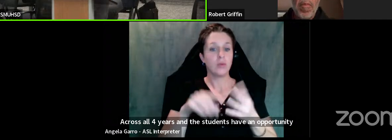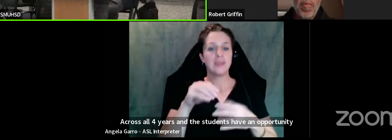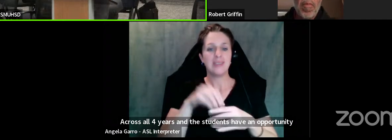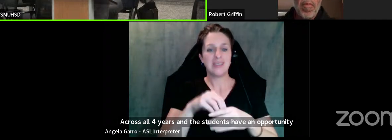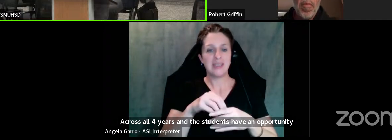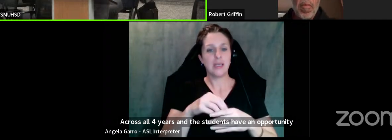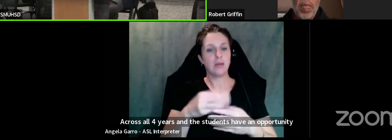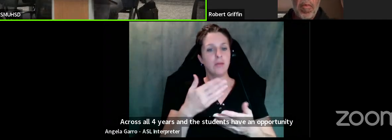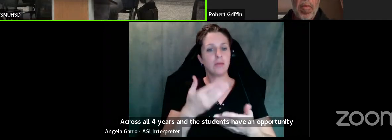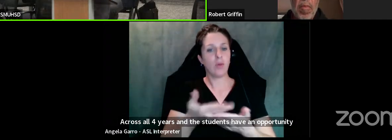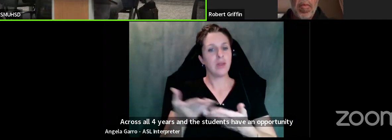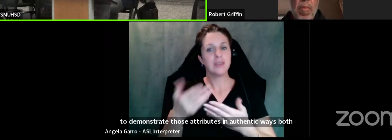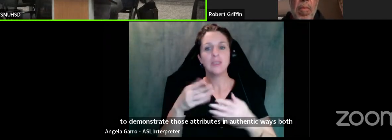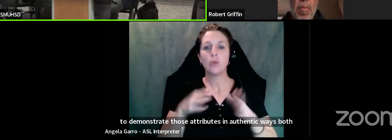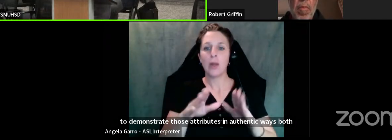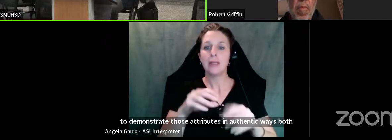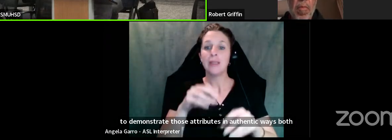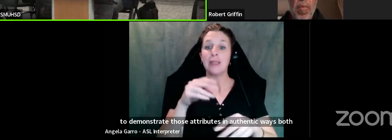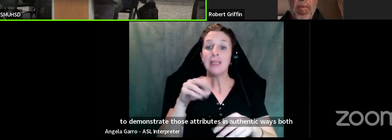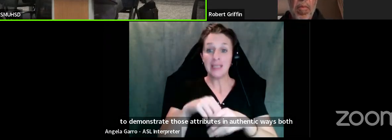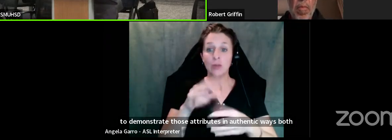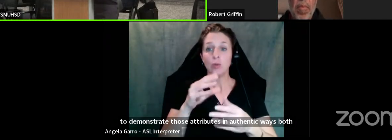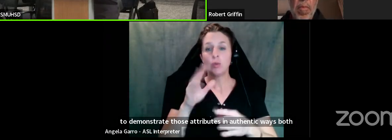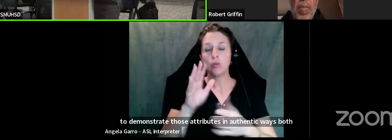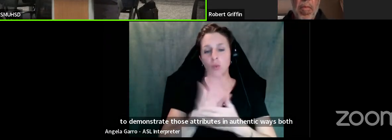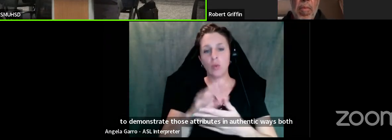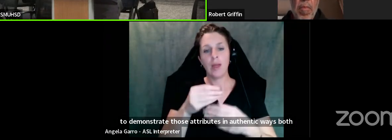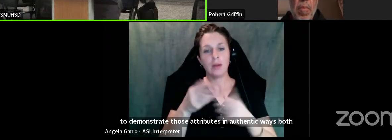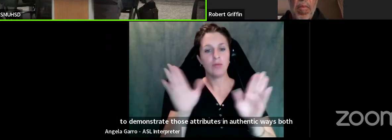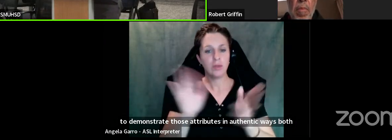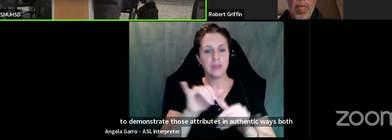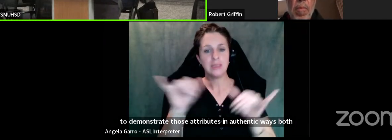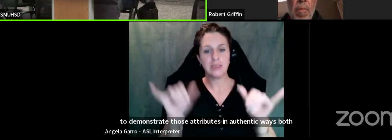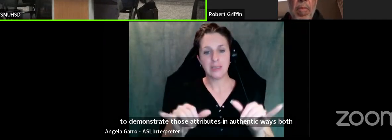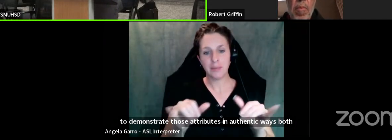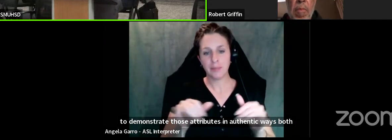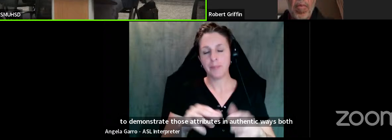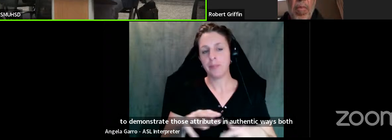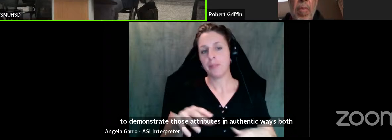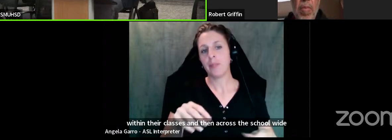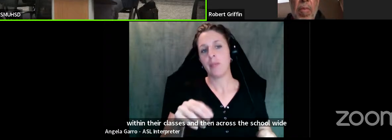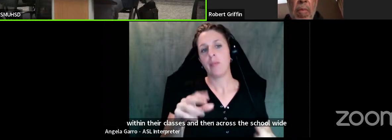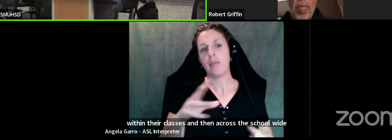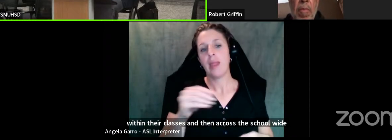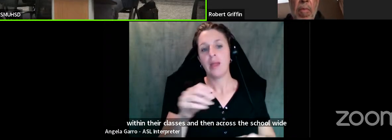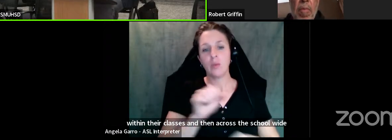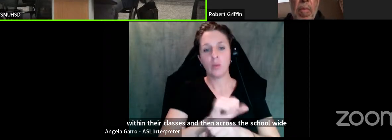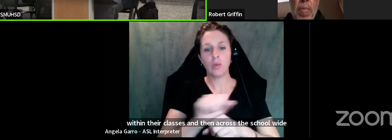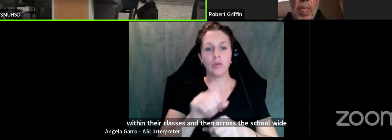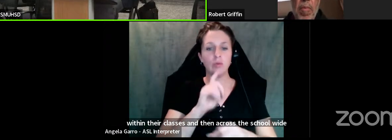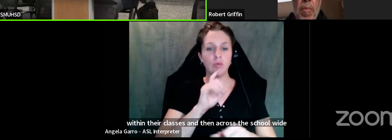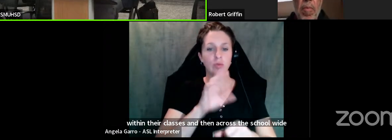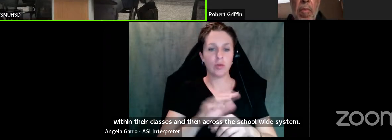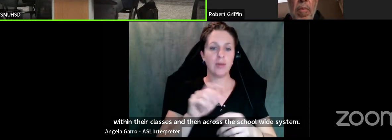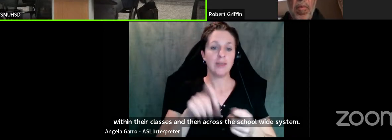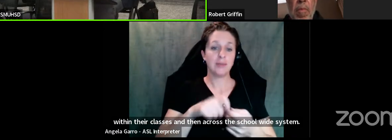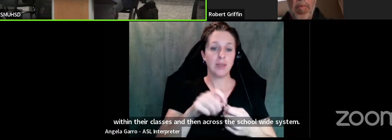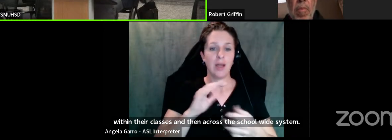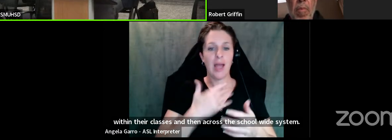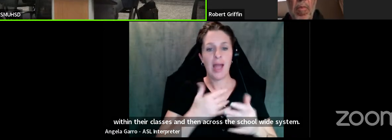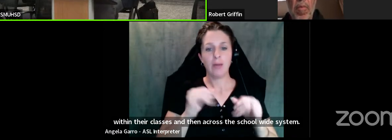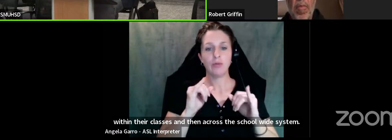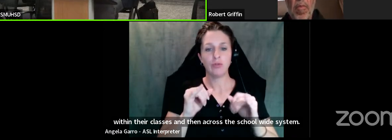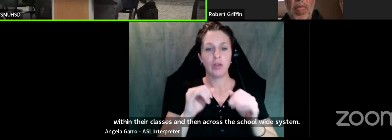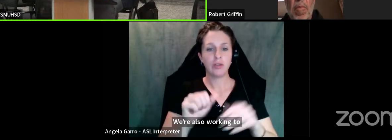then across the school-wide system. We're also working to ensure that, in particular, our instructional practices